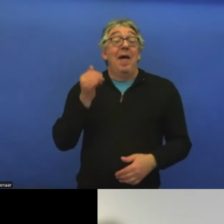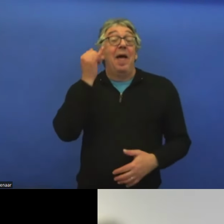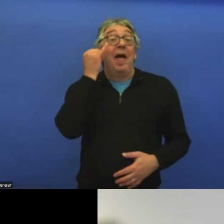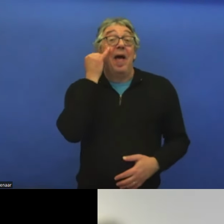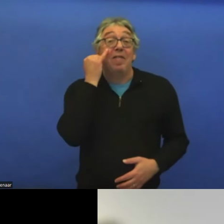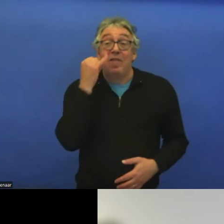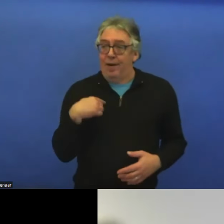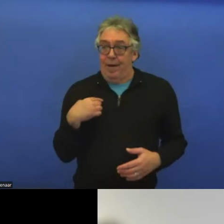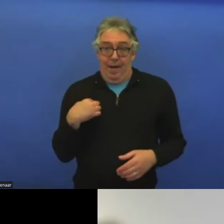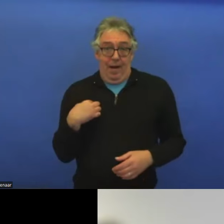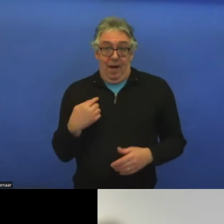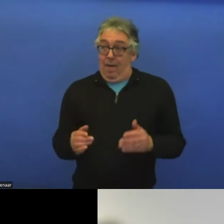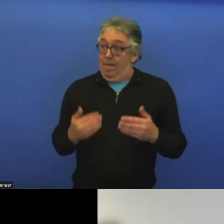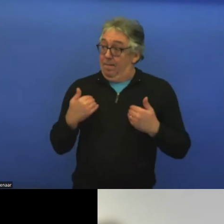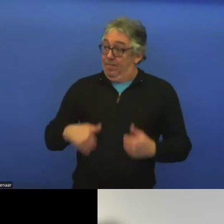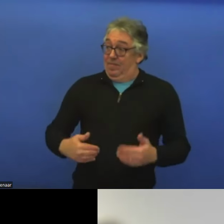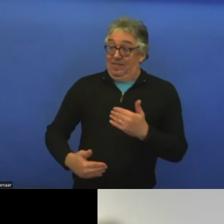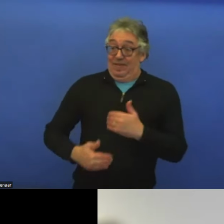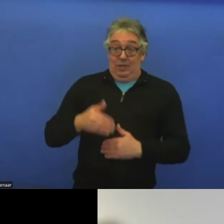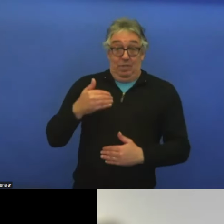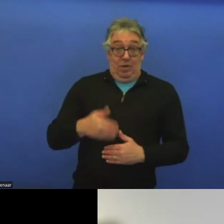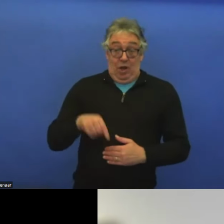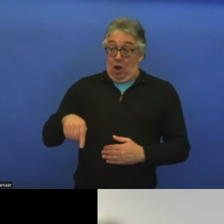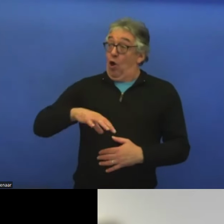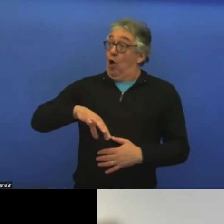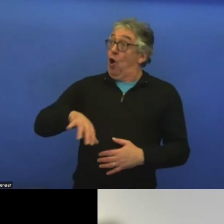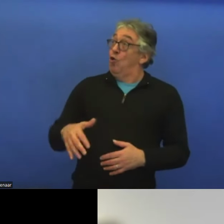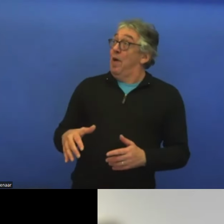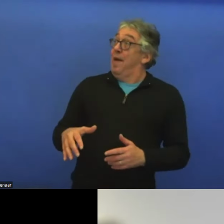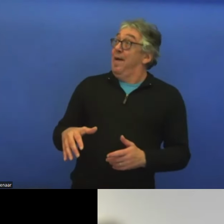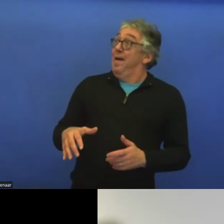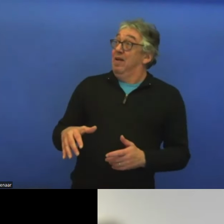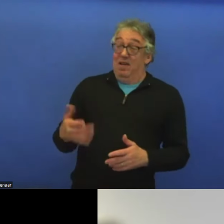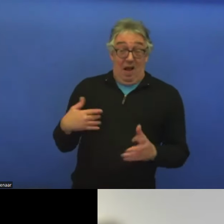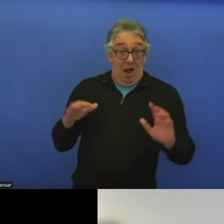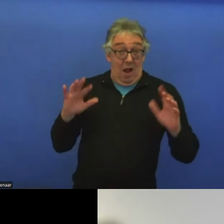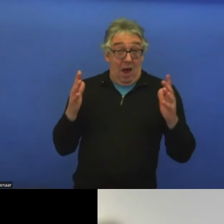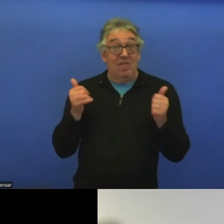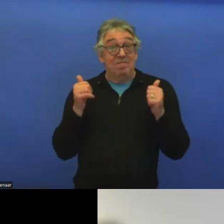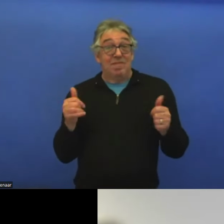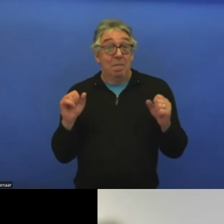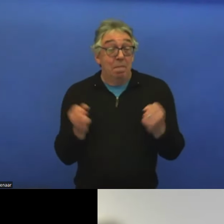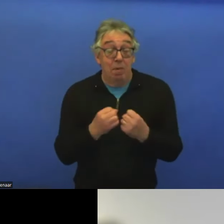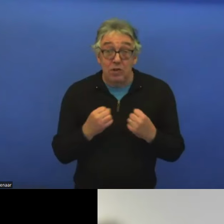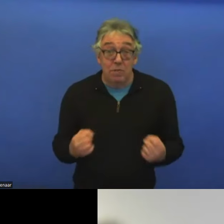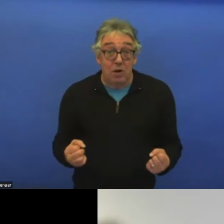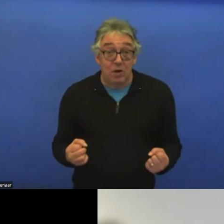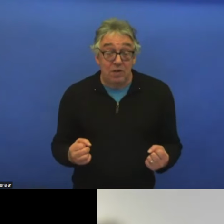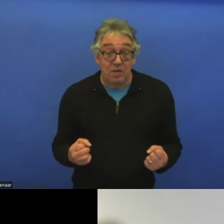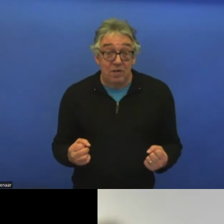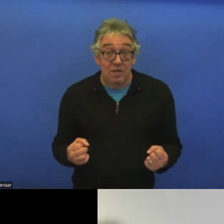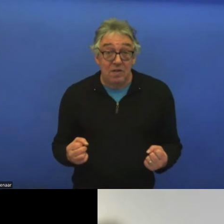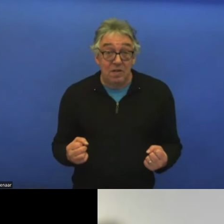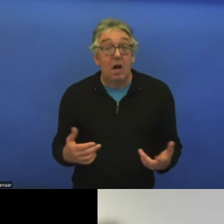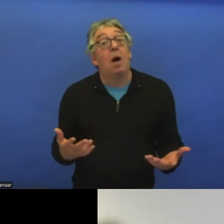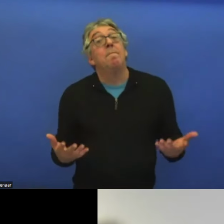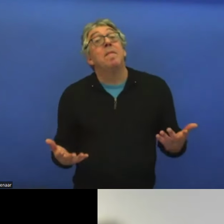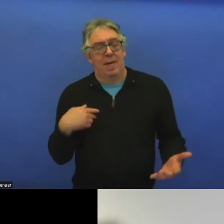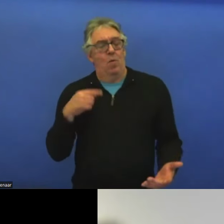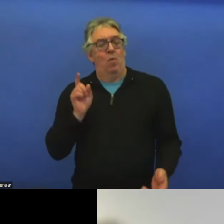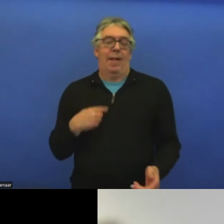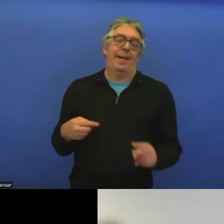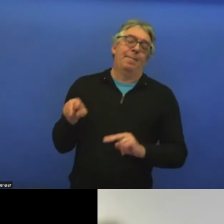that actually this will be considered on a case-by-case basis. It's not because you're disabled that you automatically have a